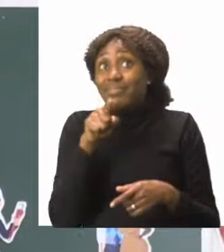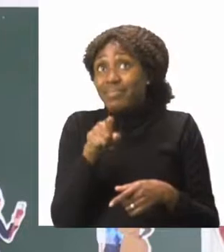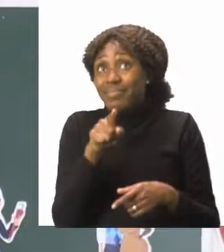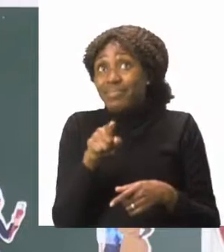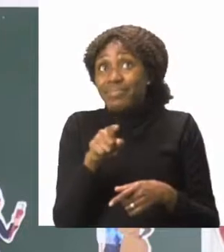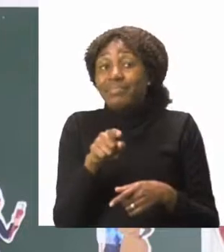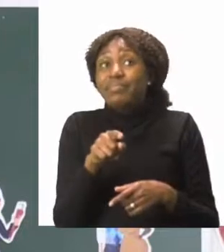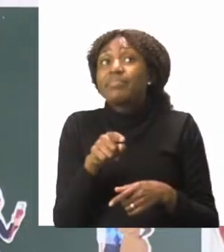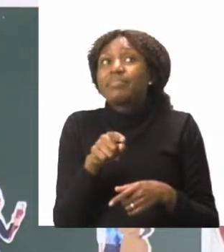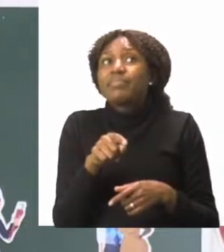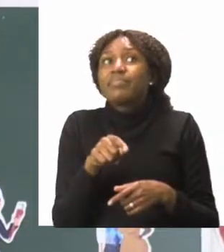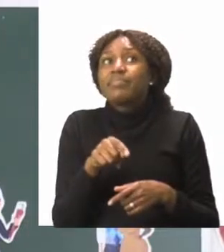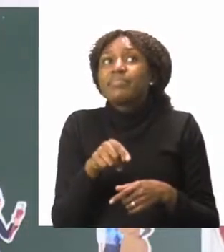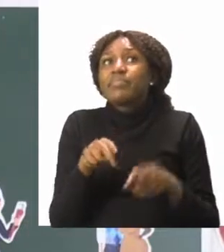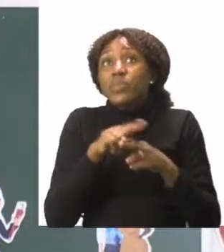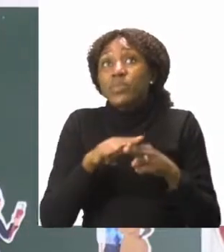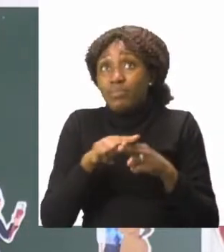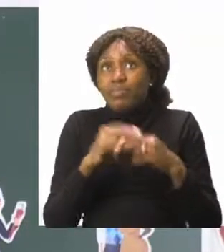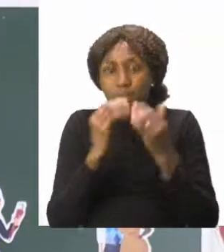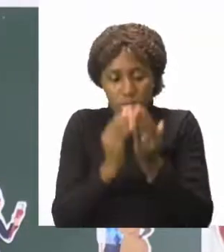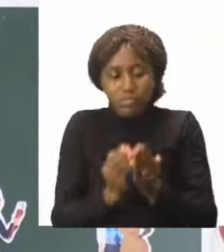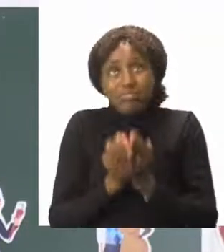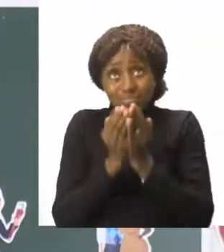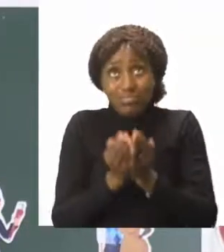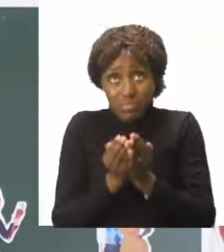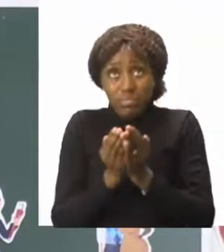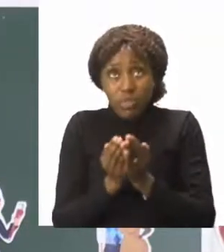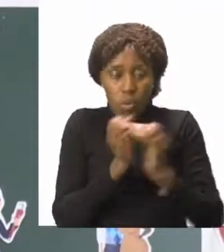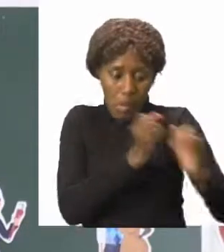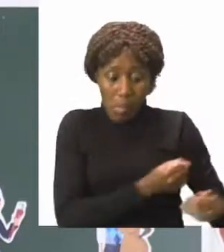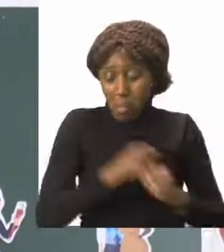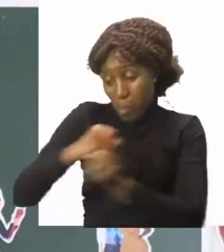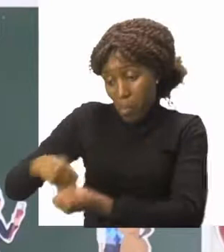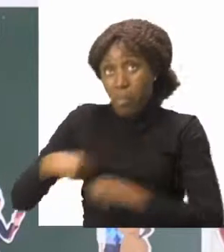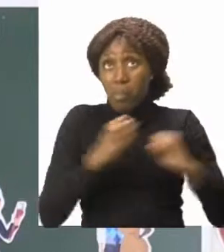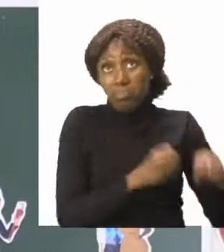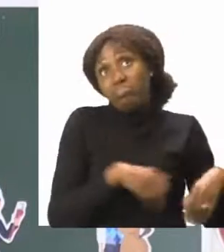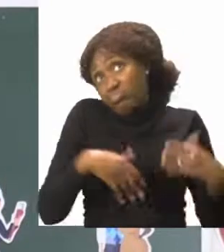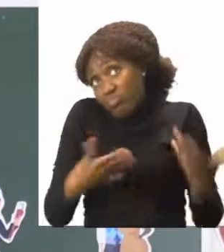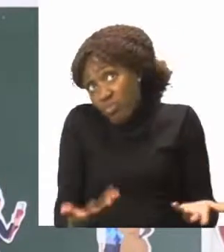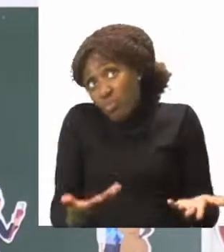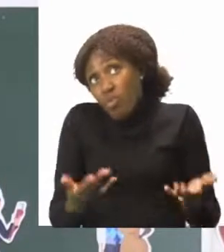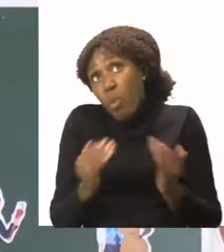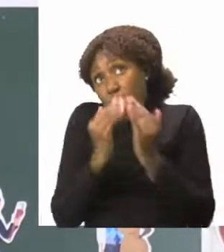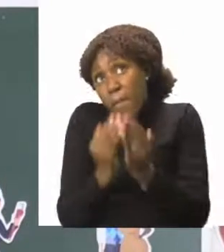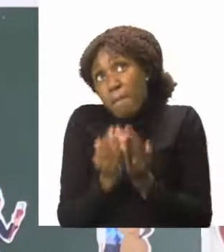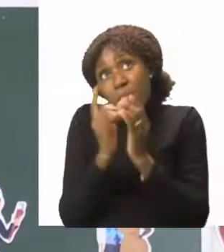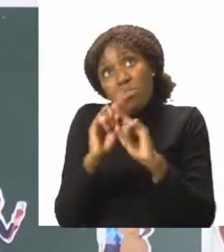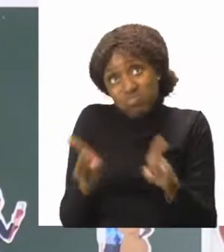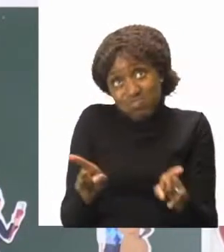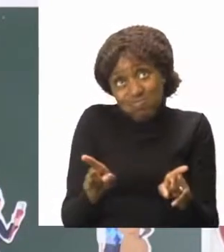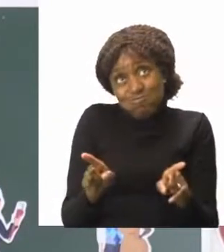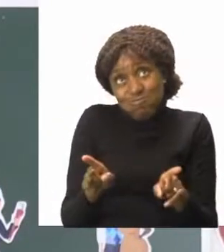also uses a boat when they are fishing so that they can carry as many fish as